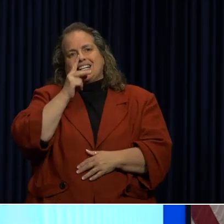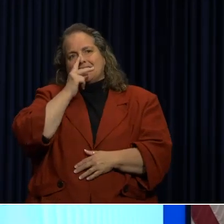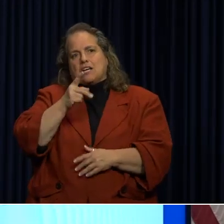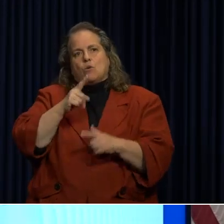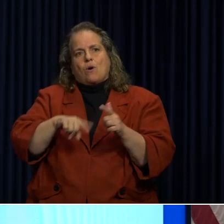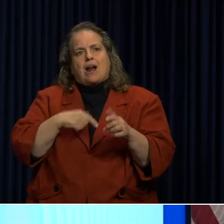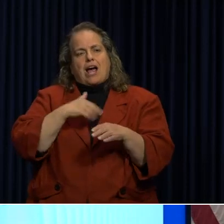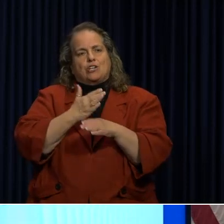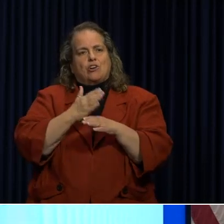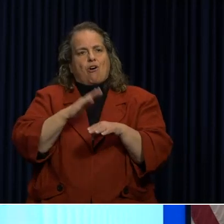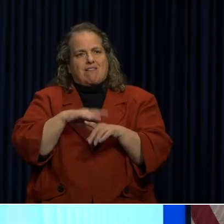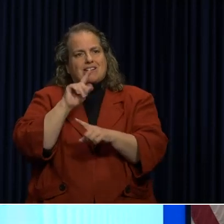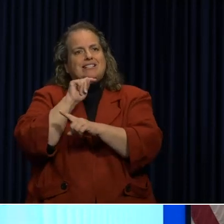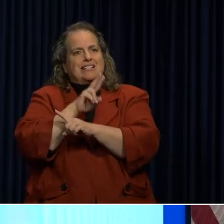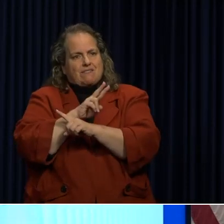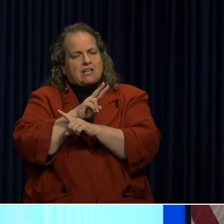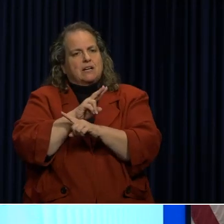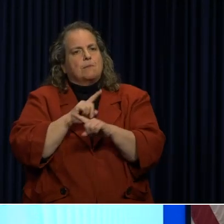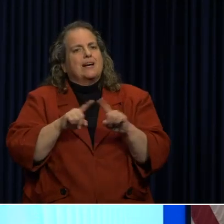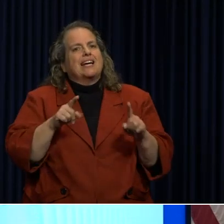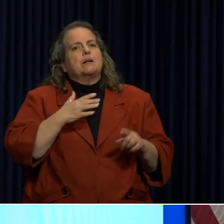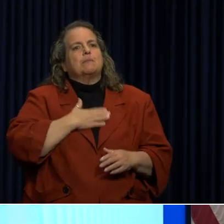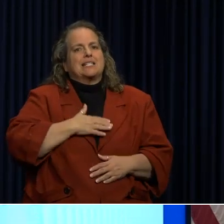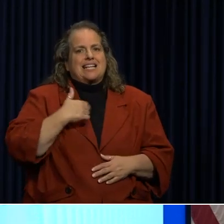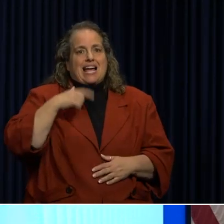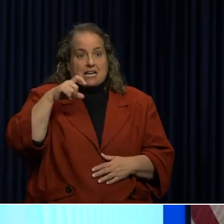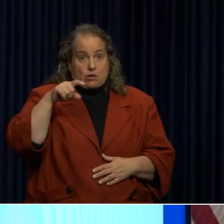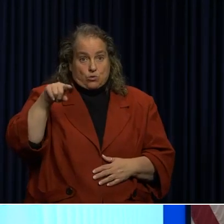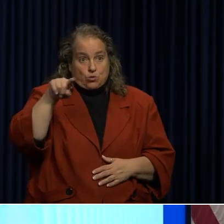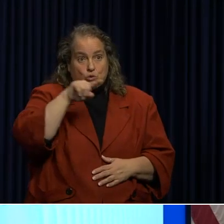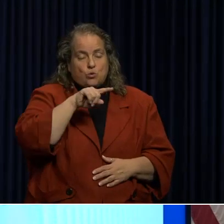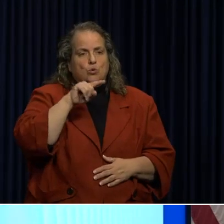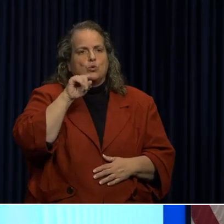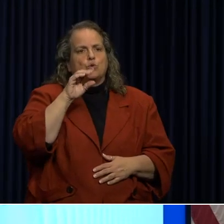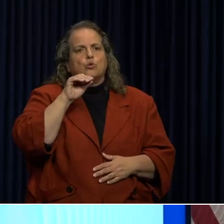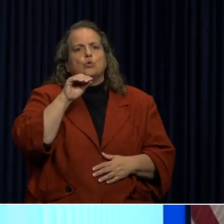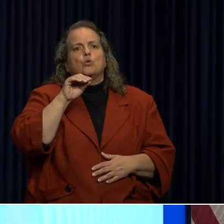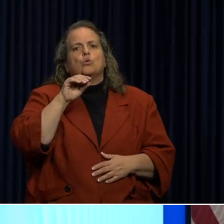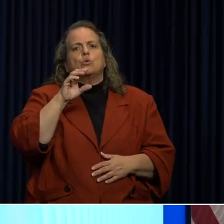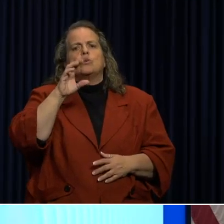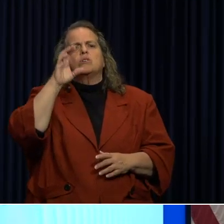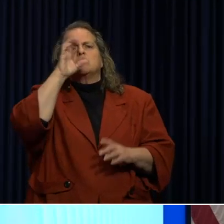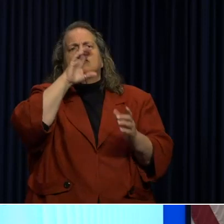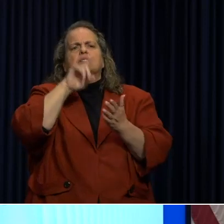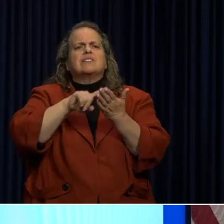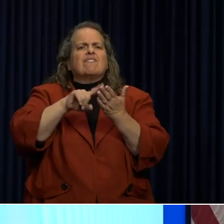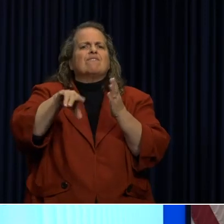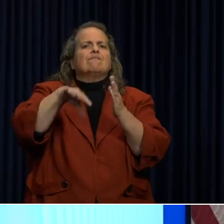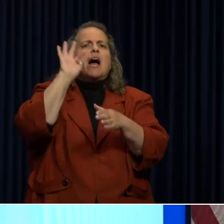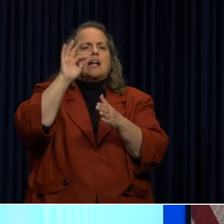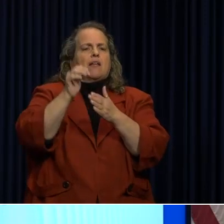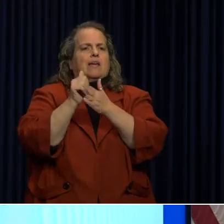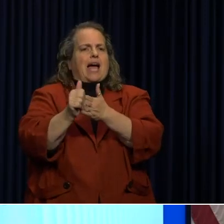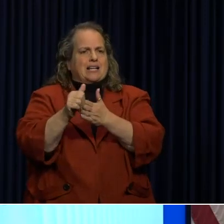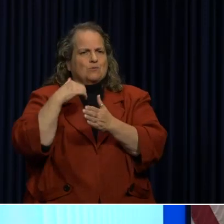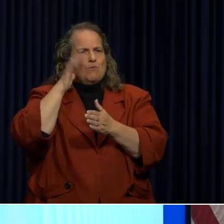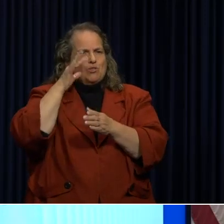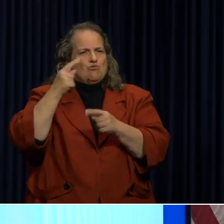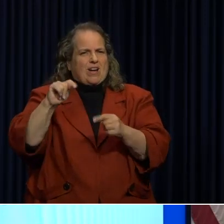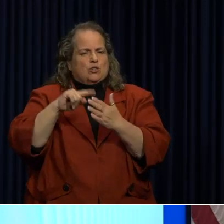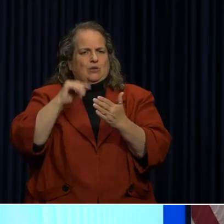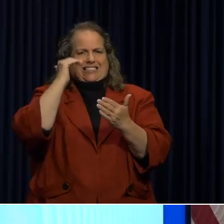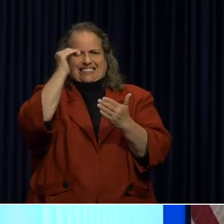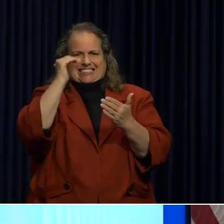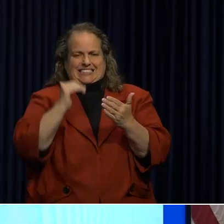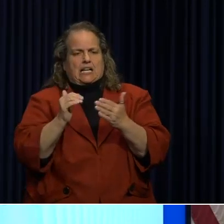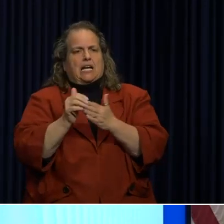on TV. But then I need you to look for the guidance, which we'll try to get up as quickly as we can. You'll remember the difficulty